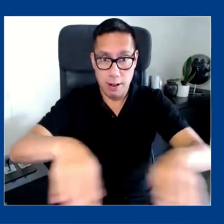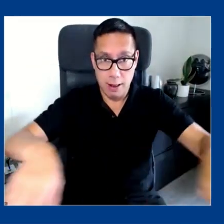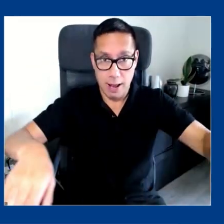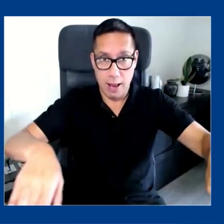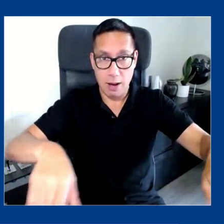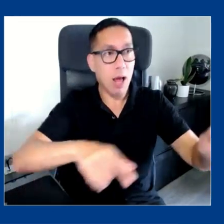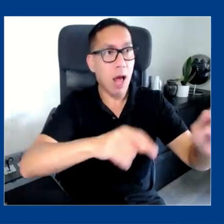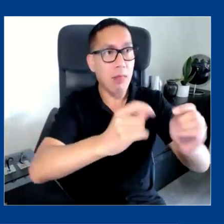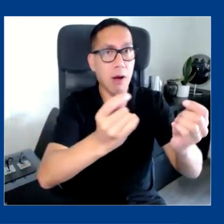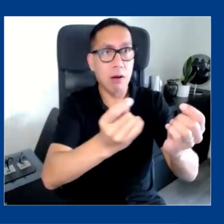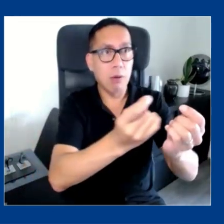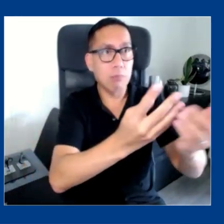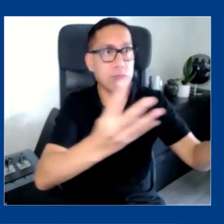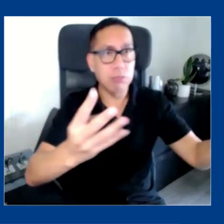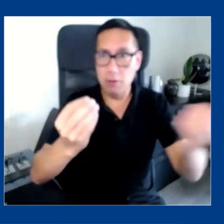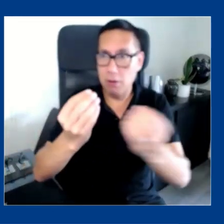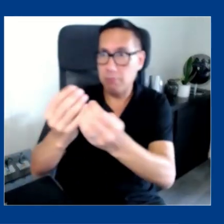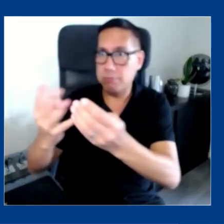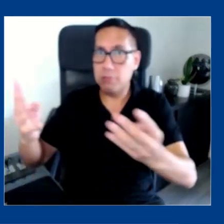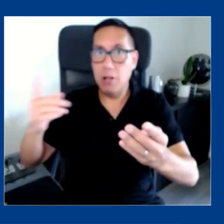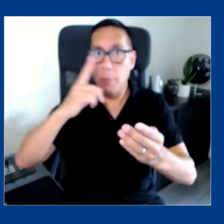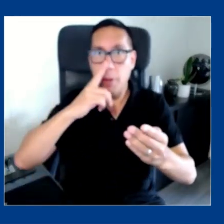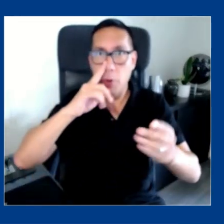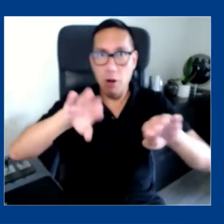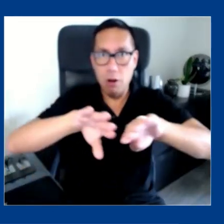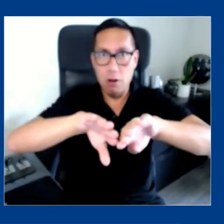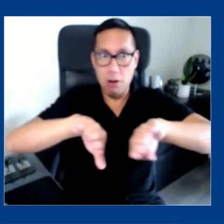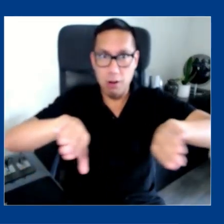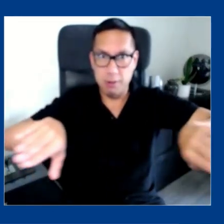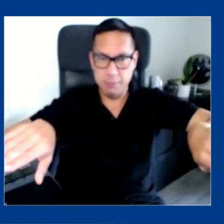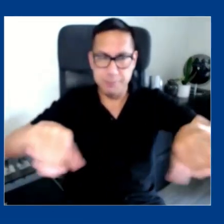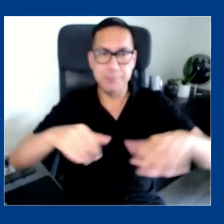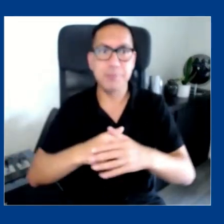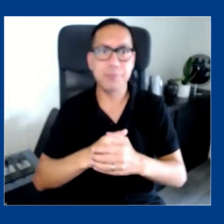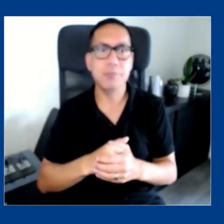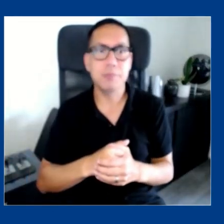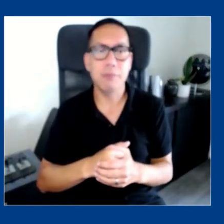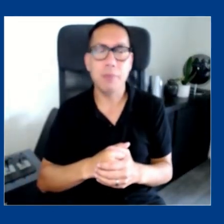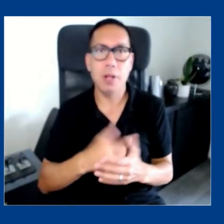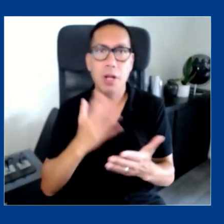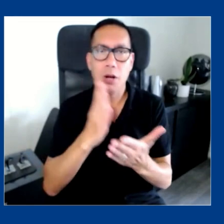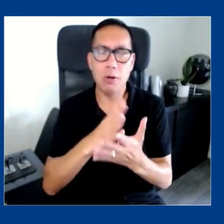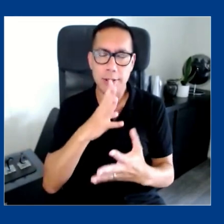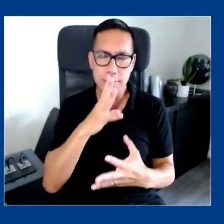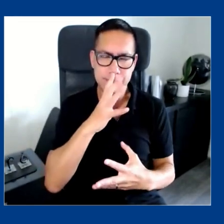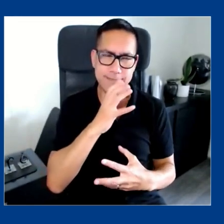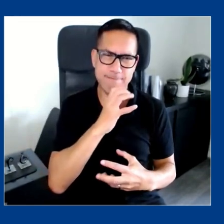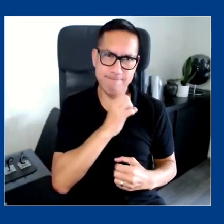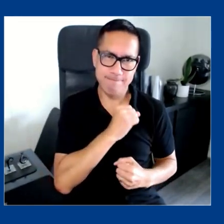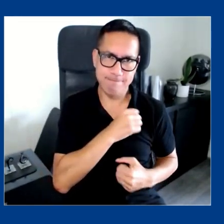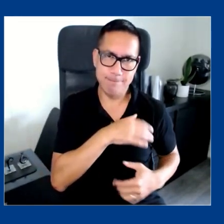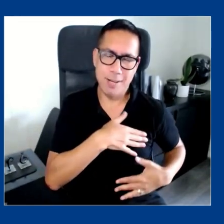actually undermined and also divided. And that was quite painful for the people. So people